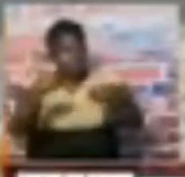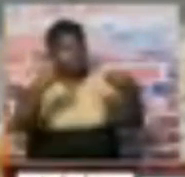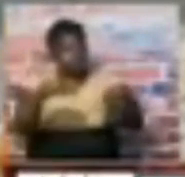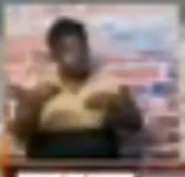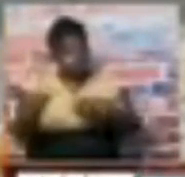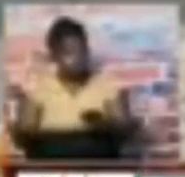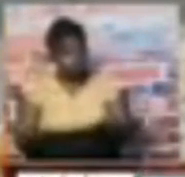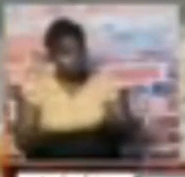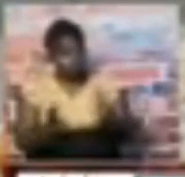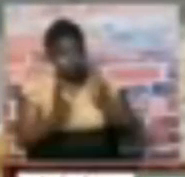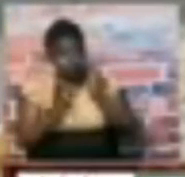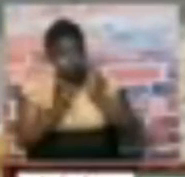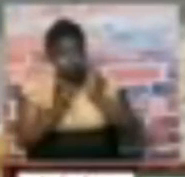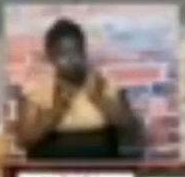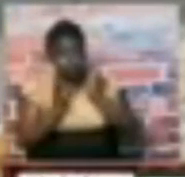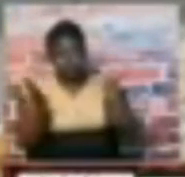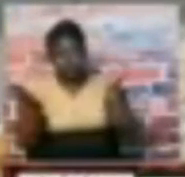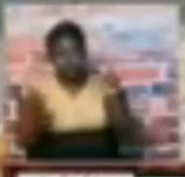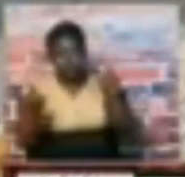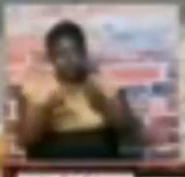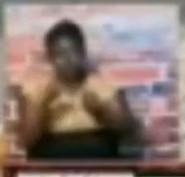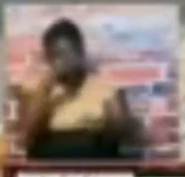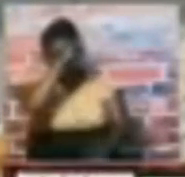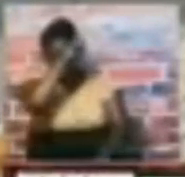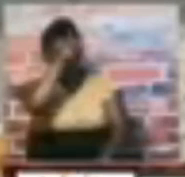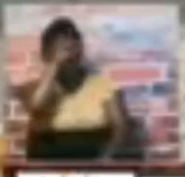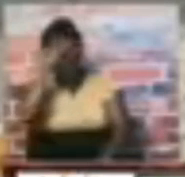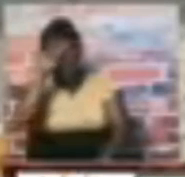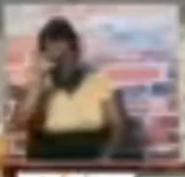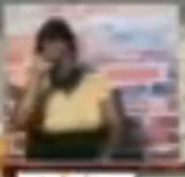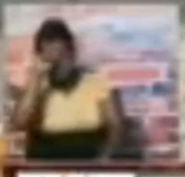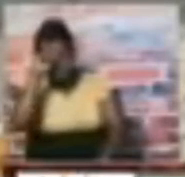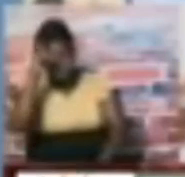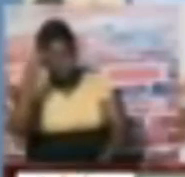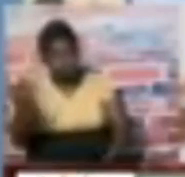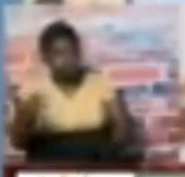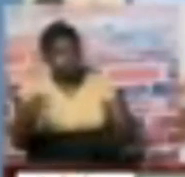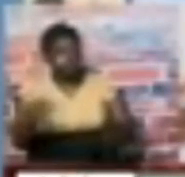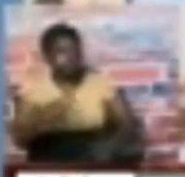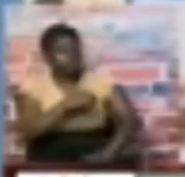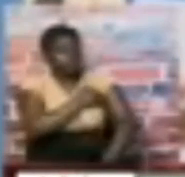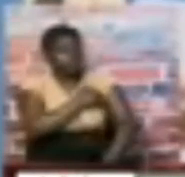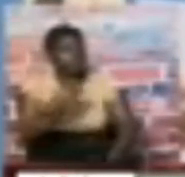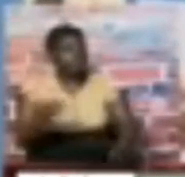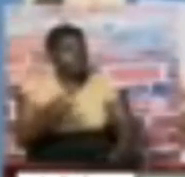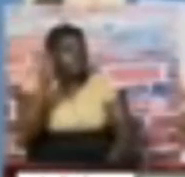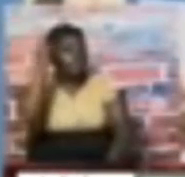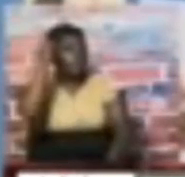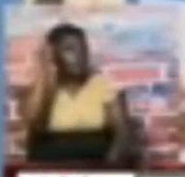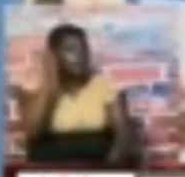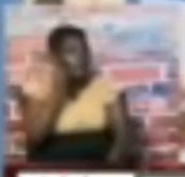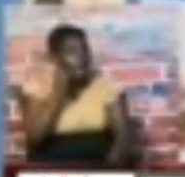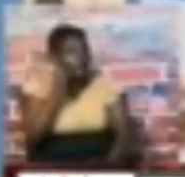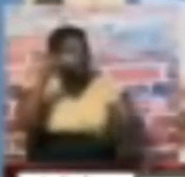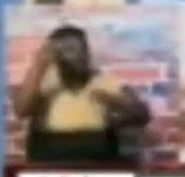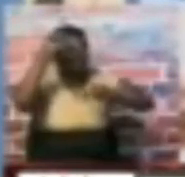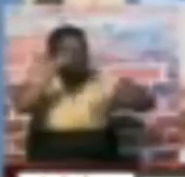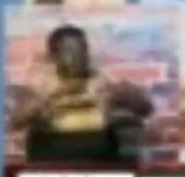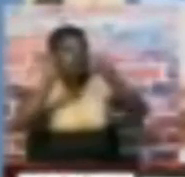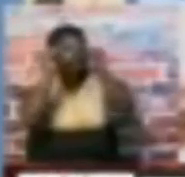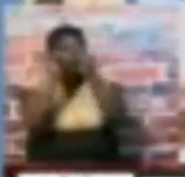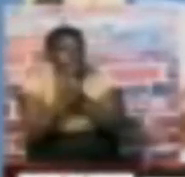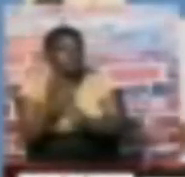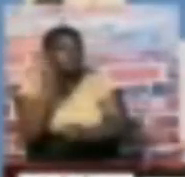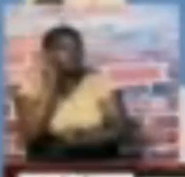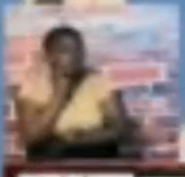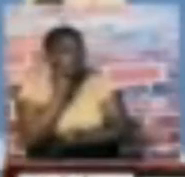His Highness Mzee Yosam Odur, the Paramount Chief of Ulango, contributed 10 million